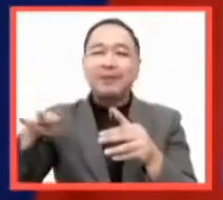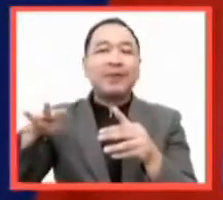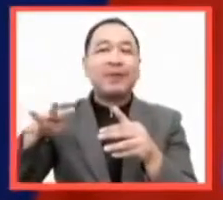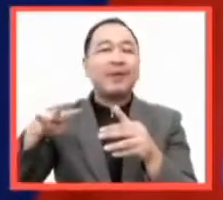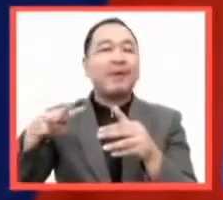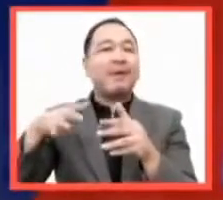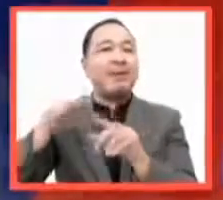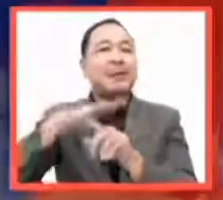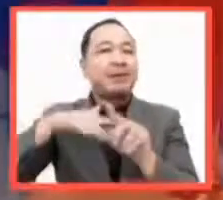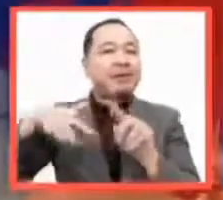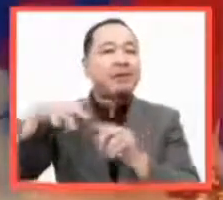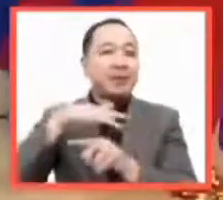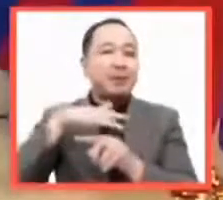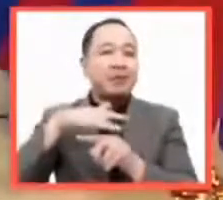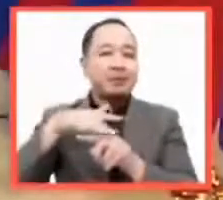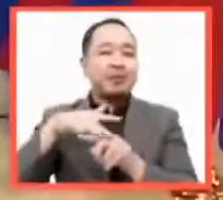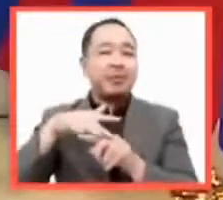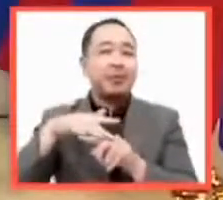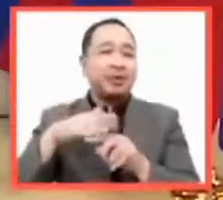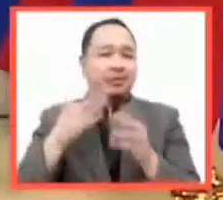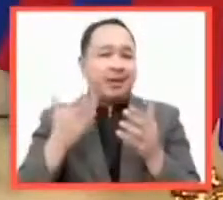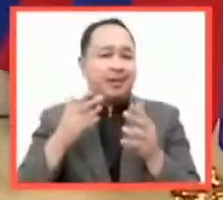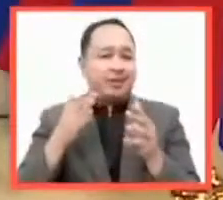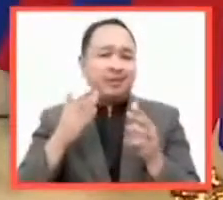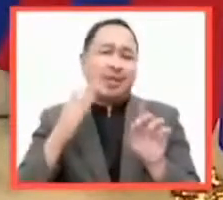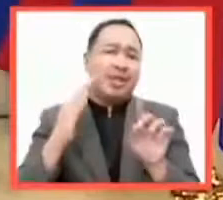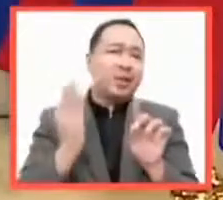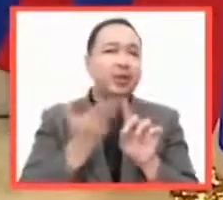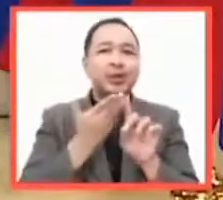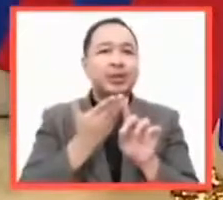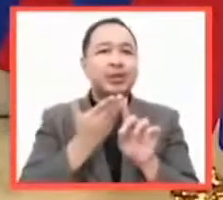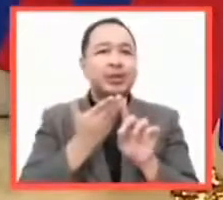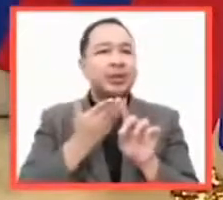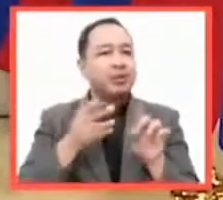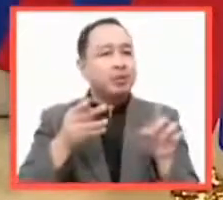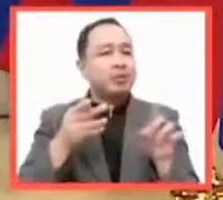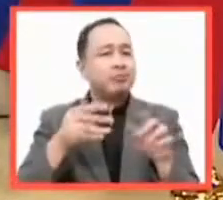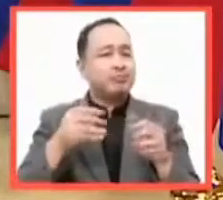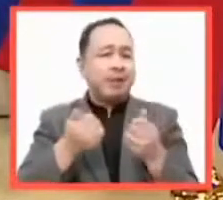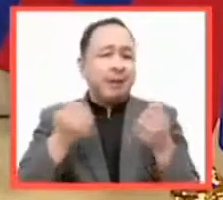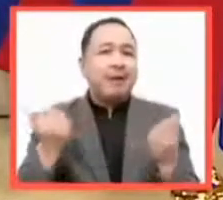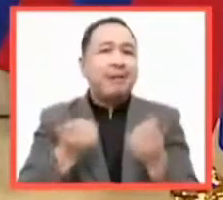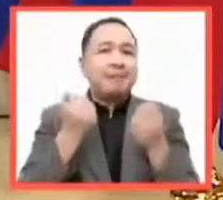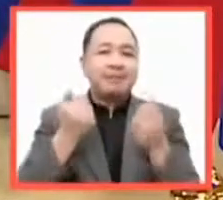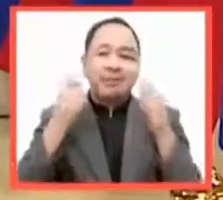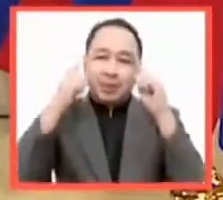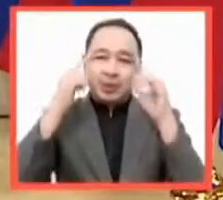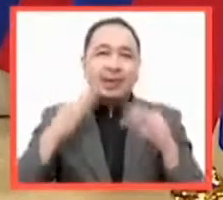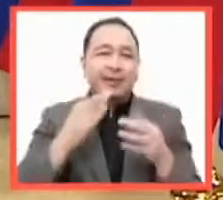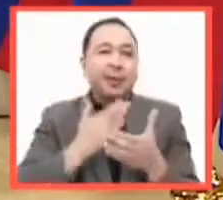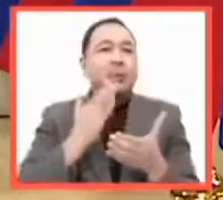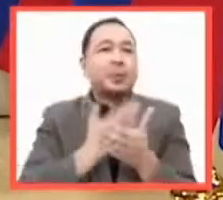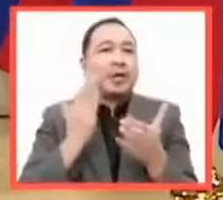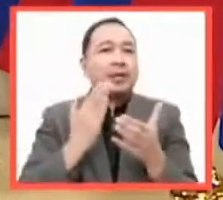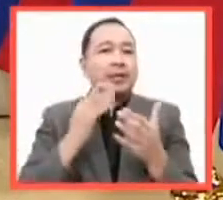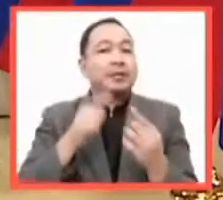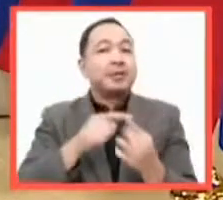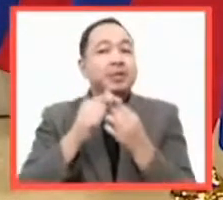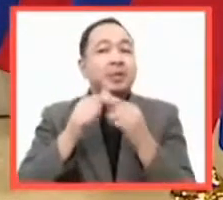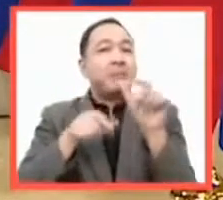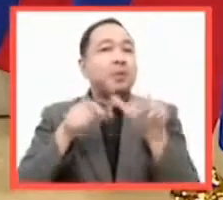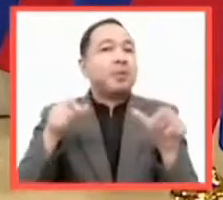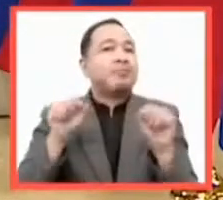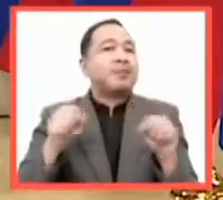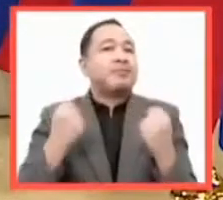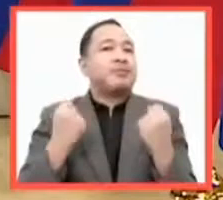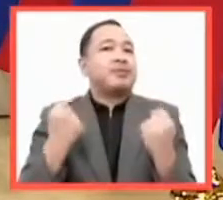urgent climate actions, especially those who can truly tip the balance. Developed countries must